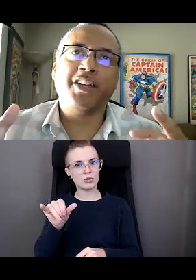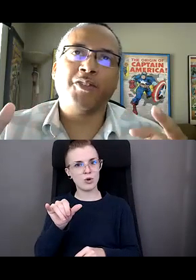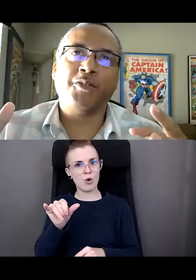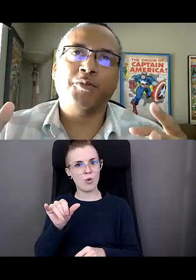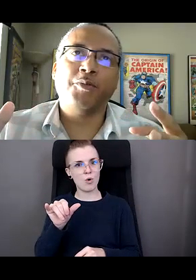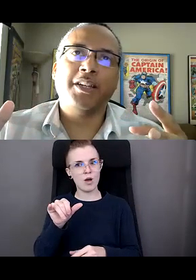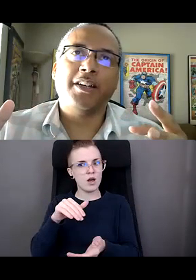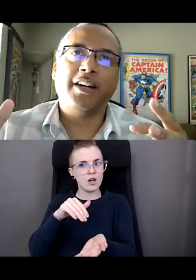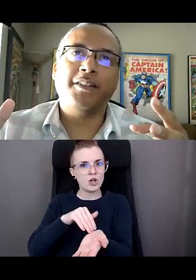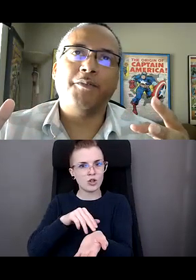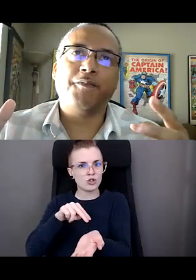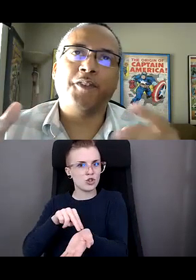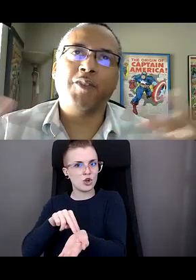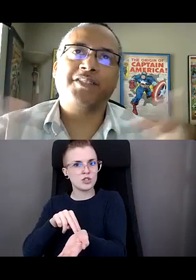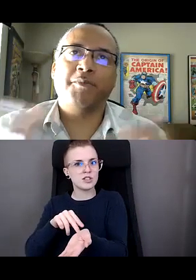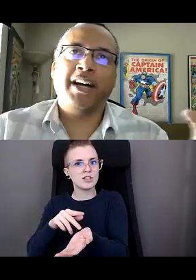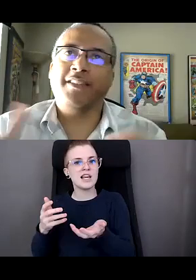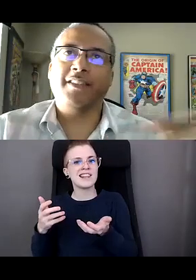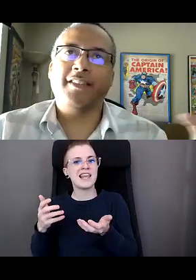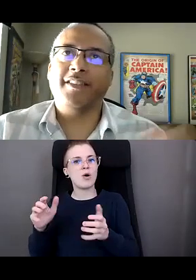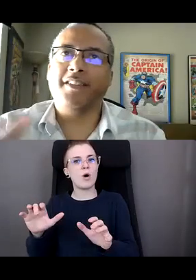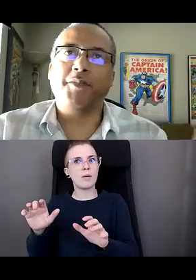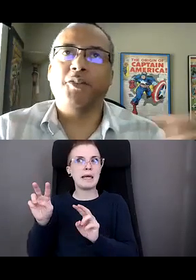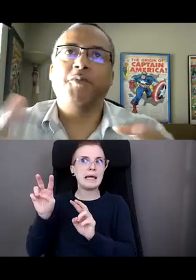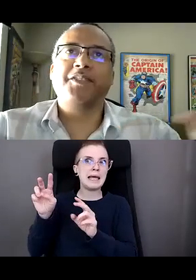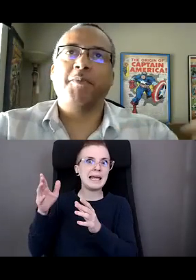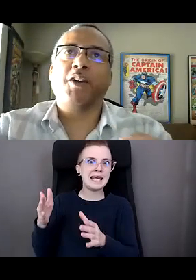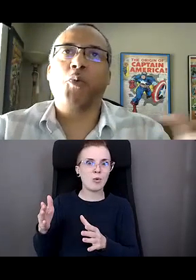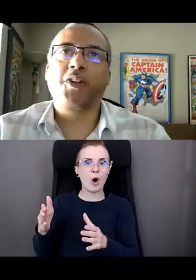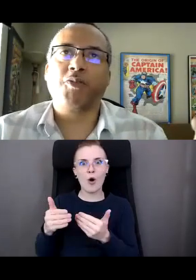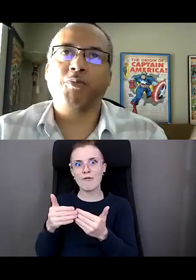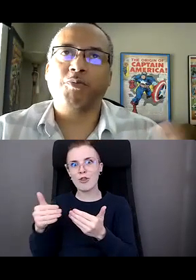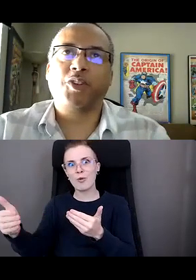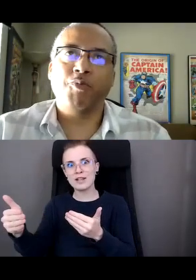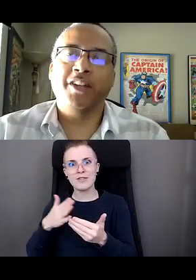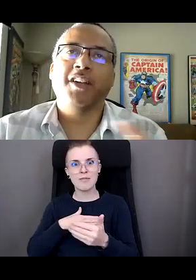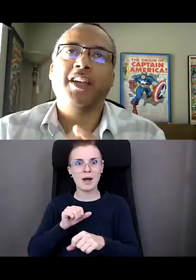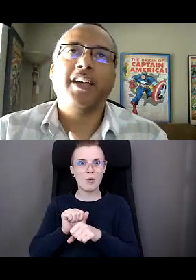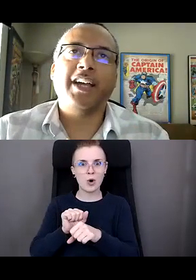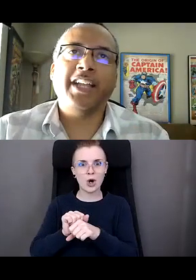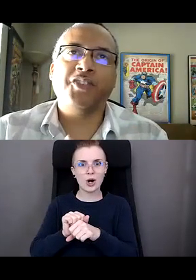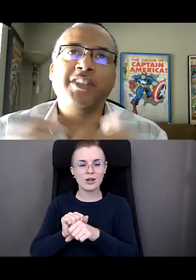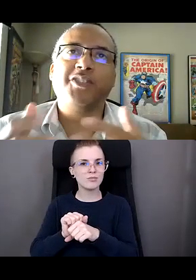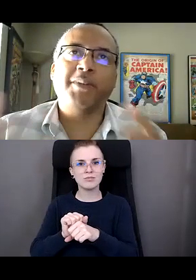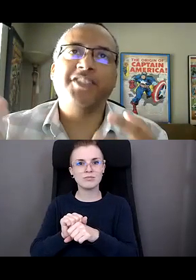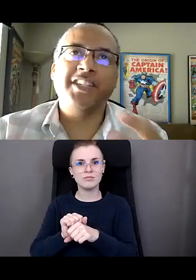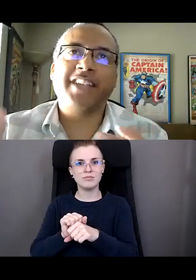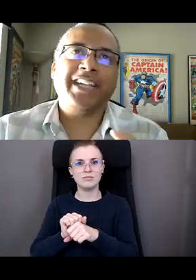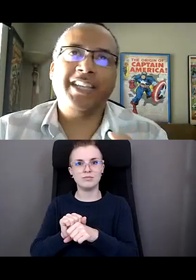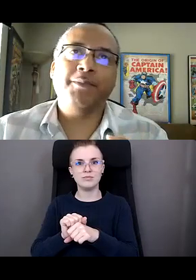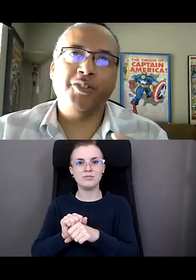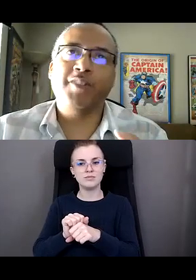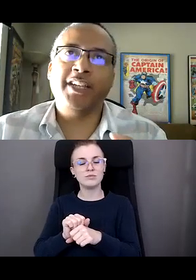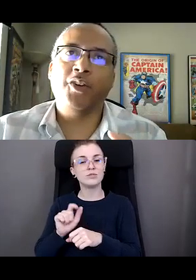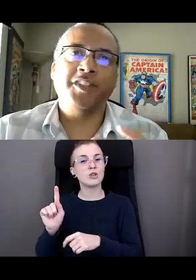be a hero for the rest of my, rest of my work career. There's only so much of this I